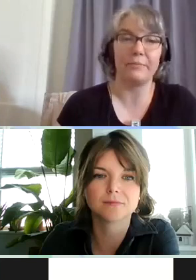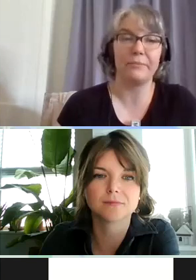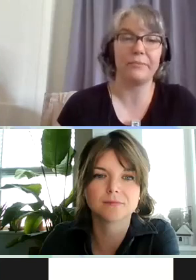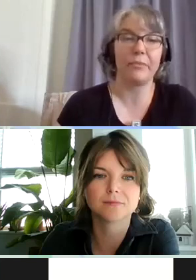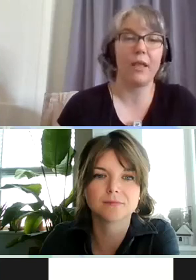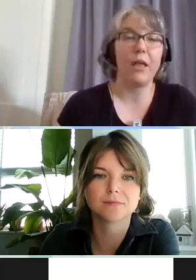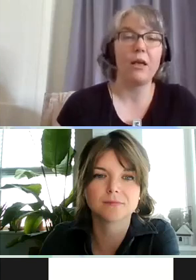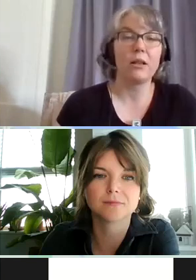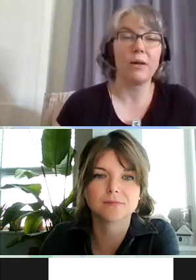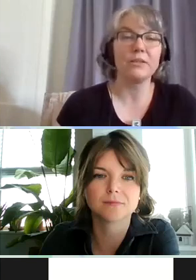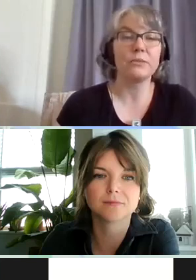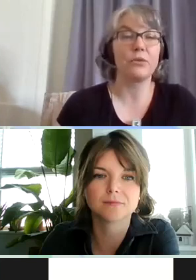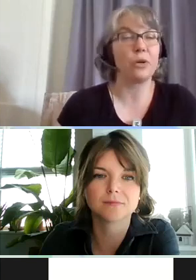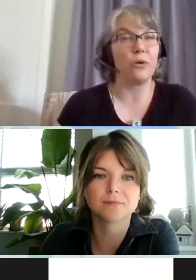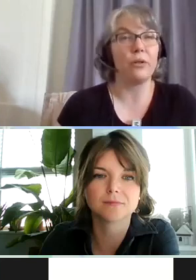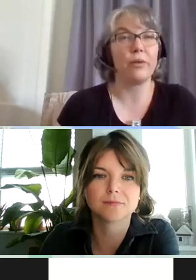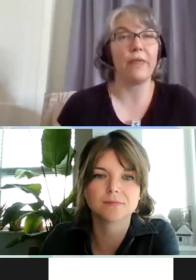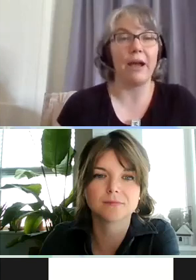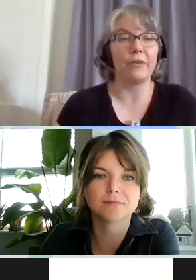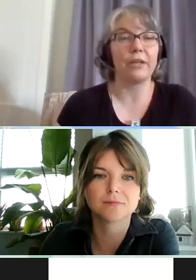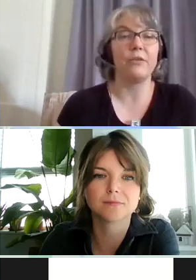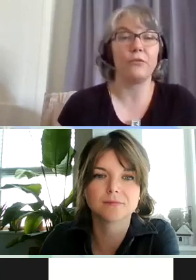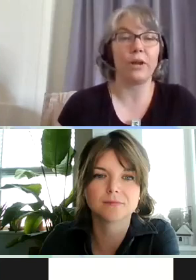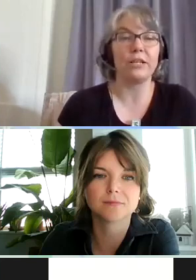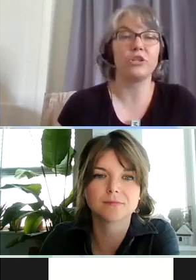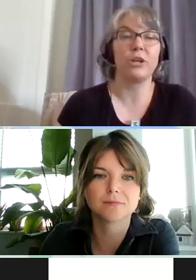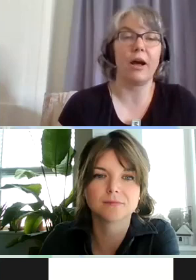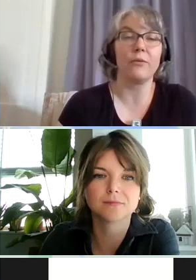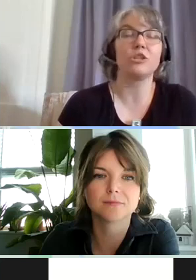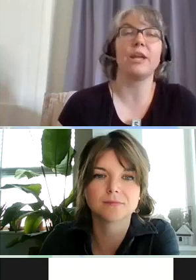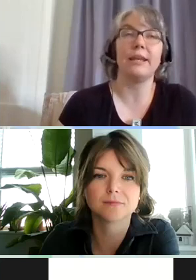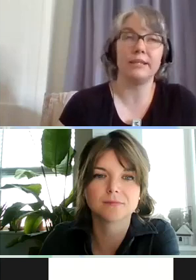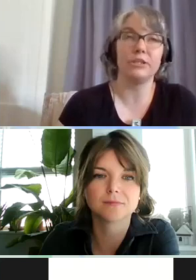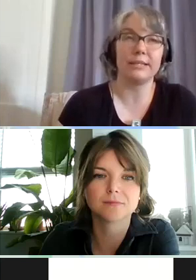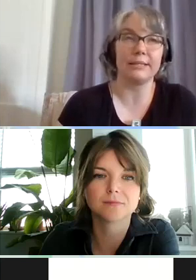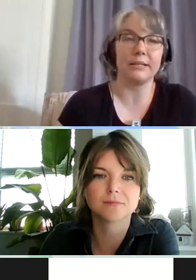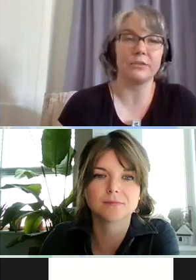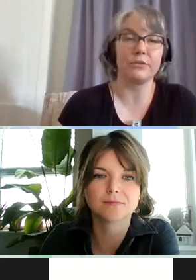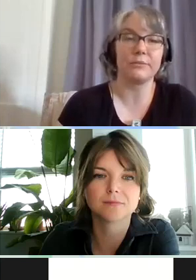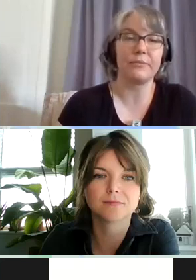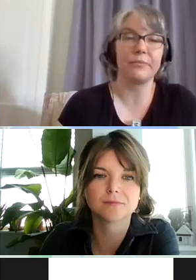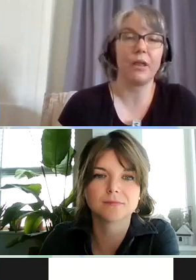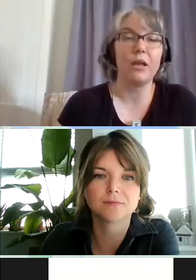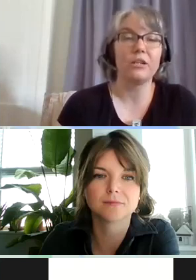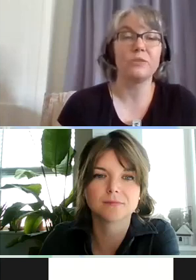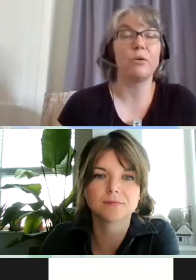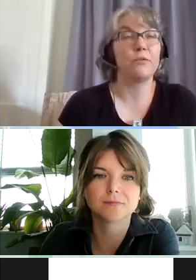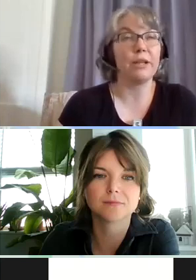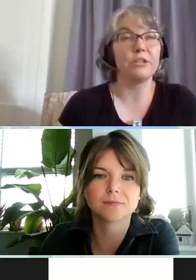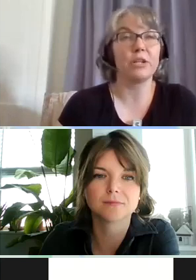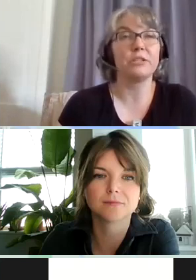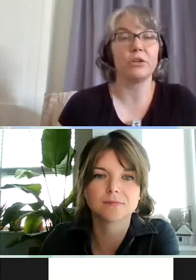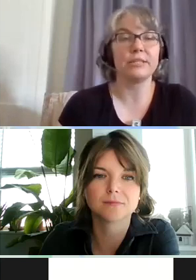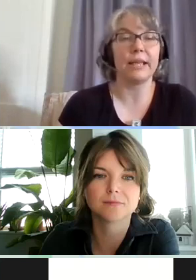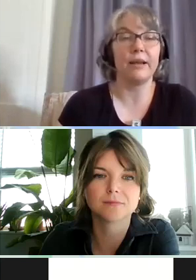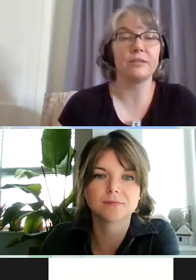Cabin. Clemence was a Creole with African, French, Irish, and Indigenous ancestors. She spoke